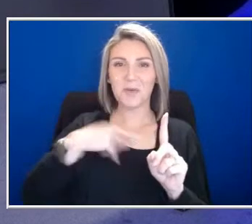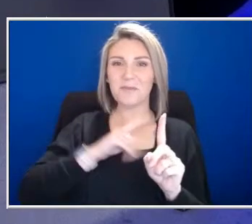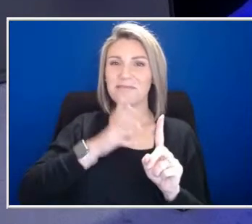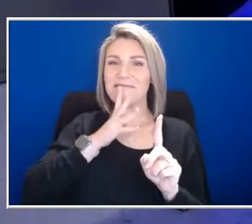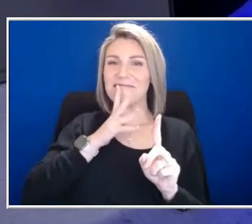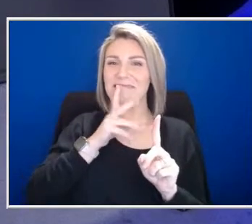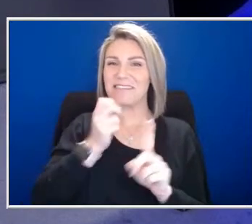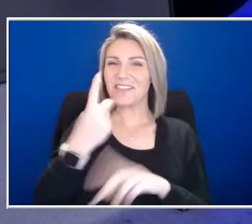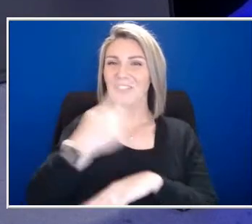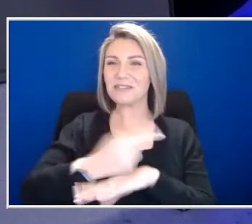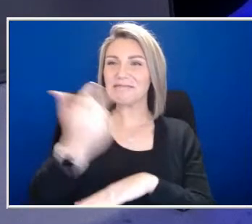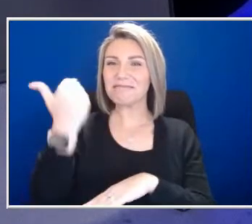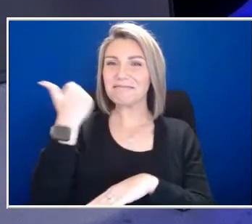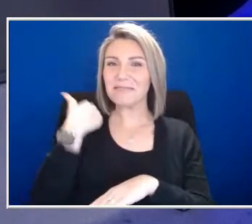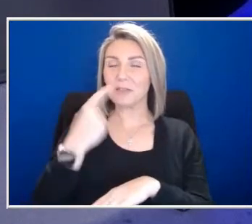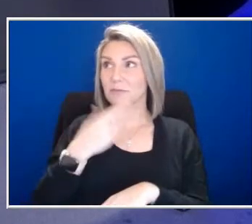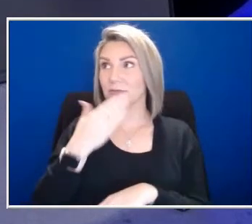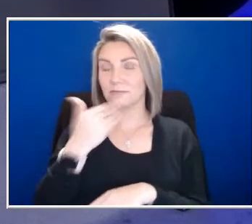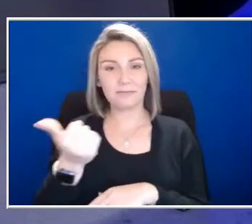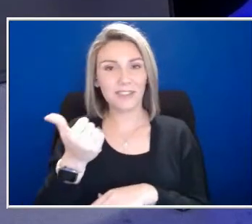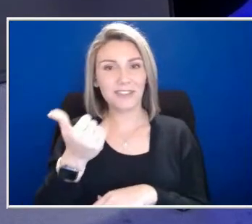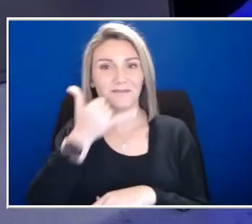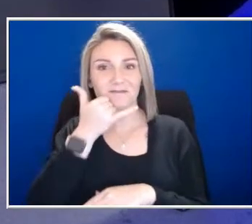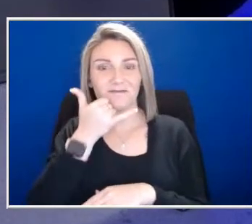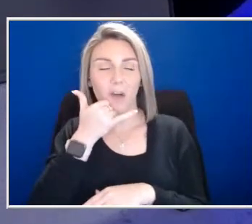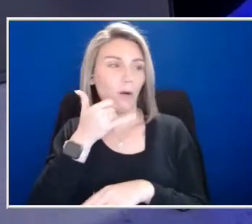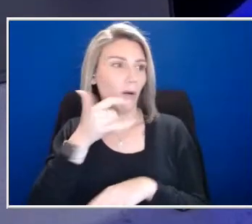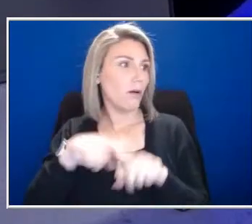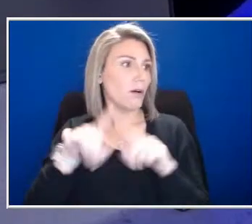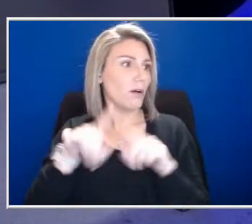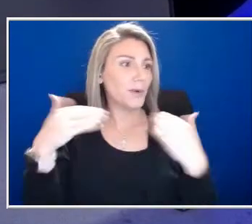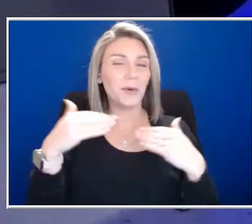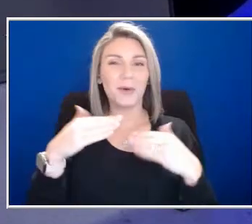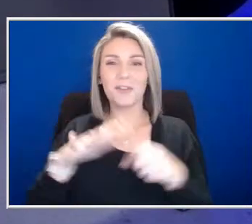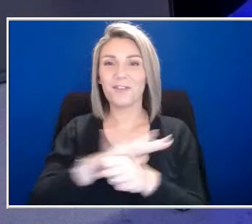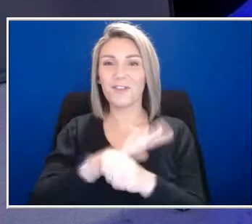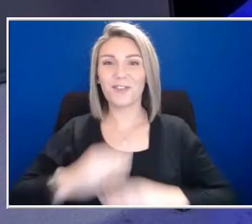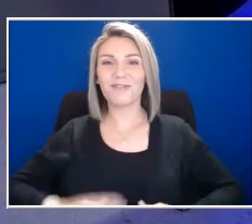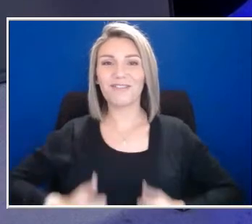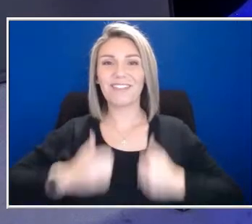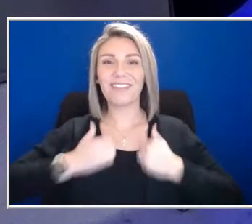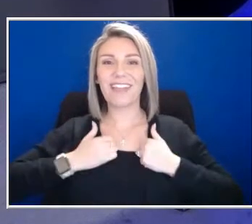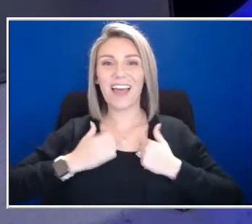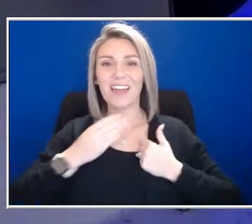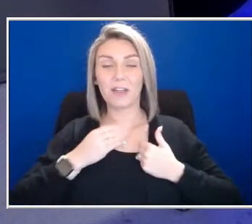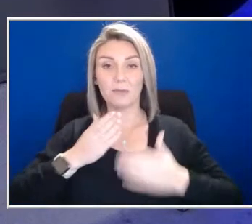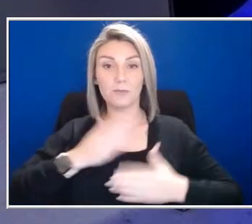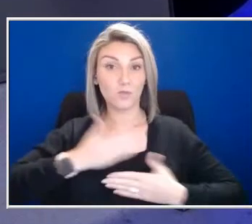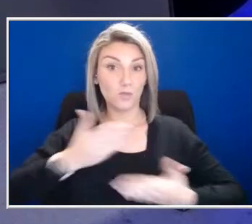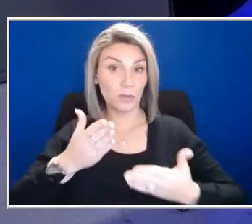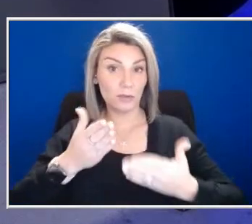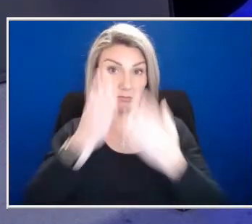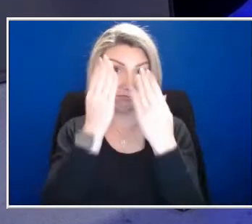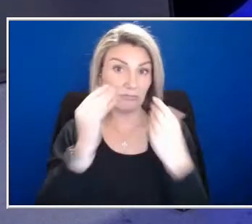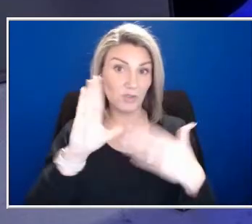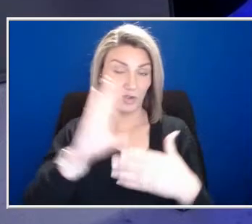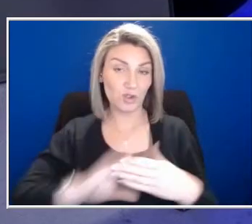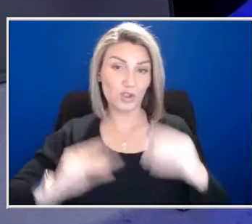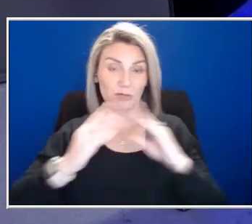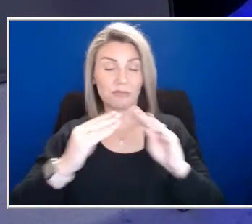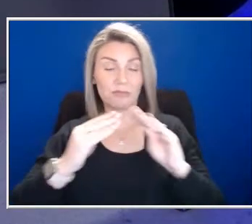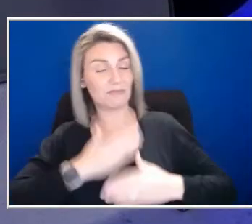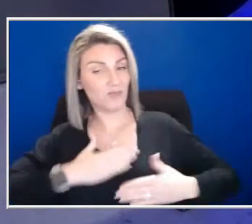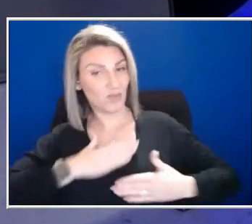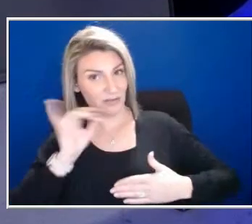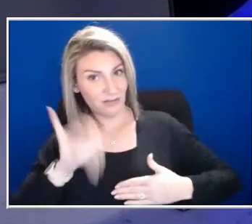phone calls I'd had in a long time. You were just so full of life and willing to share your story, and I really appreciated that. But